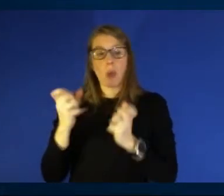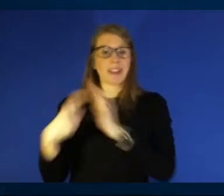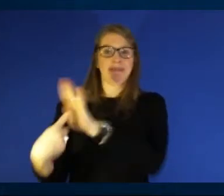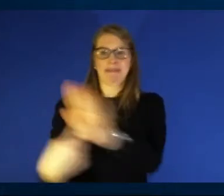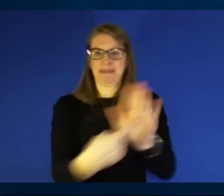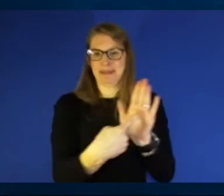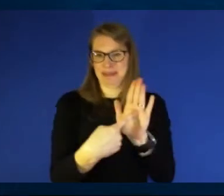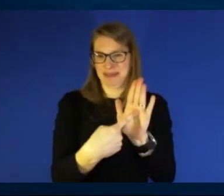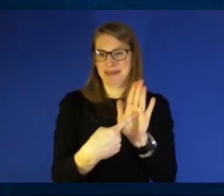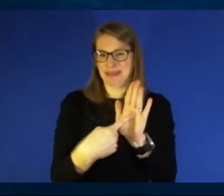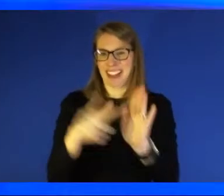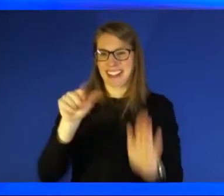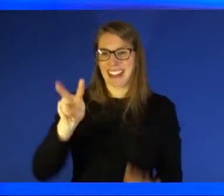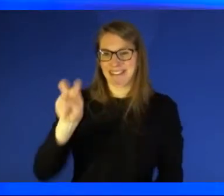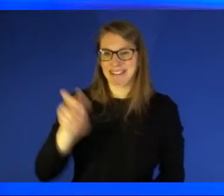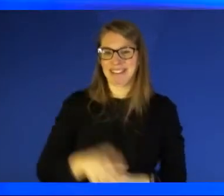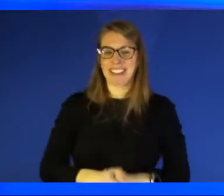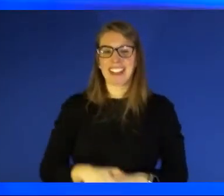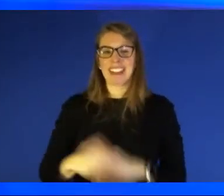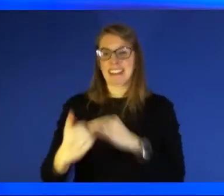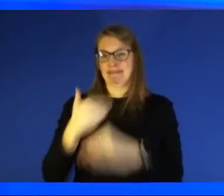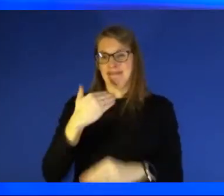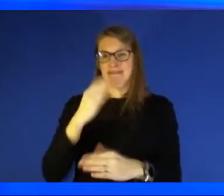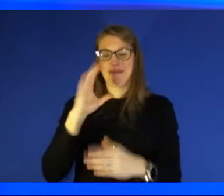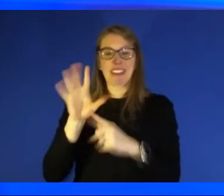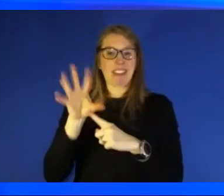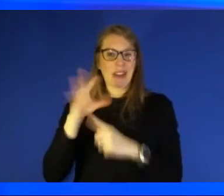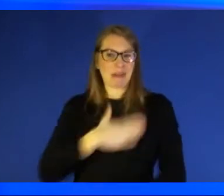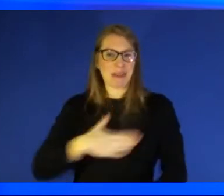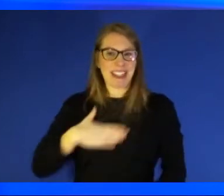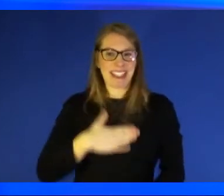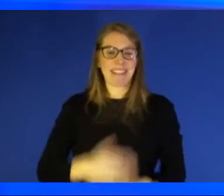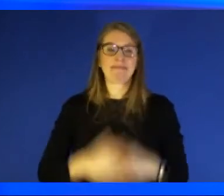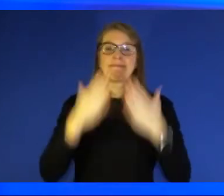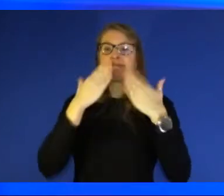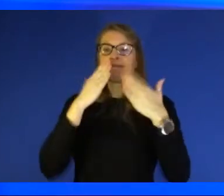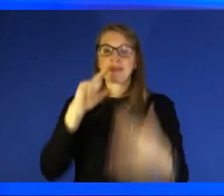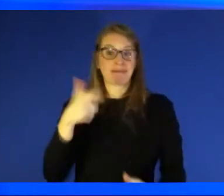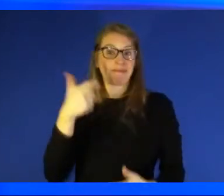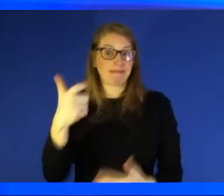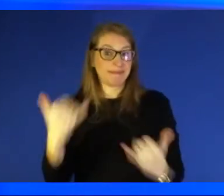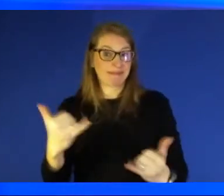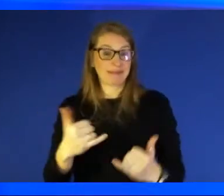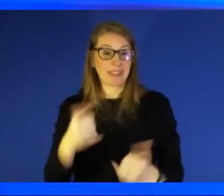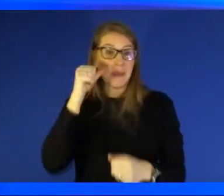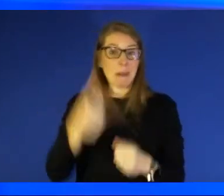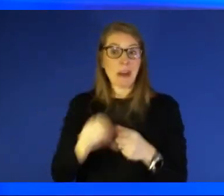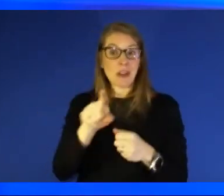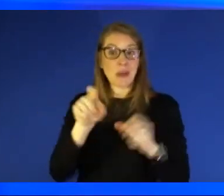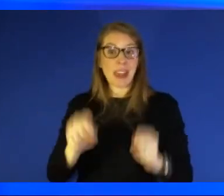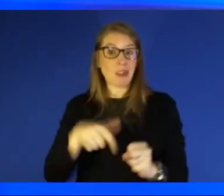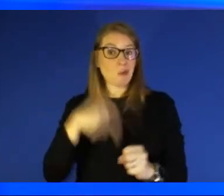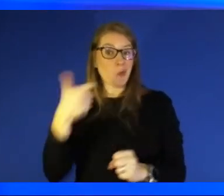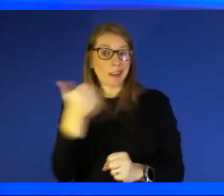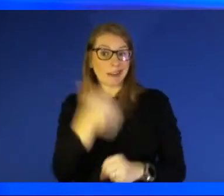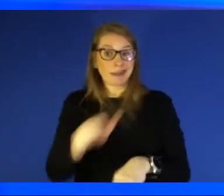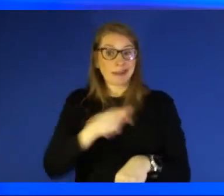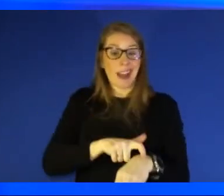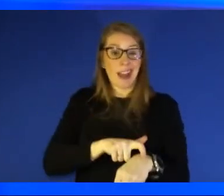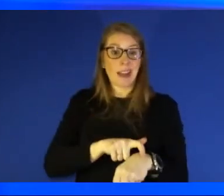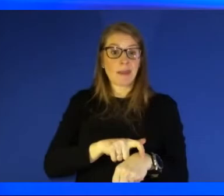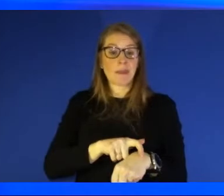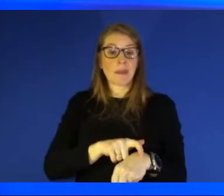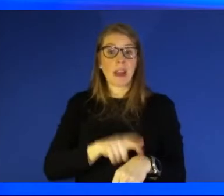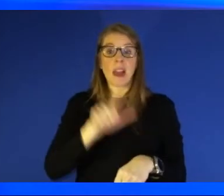air. So send those videos to us. Thank you so much for being with us today. And remember, you can catch our shows anytime by logging on to